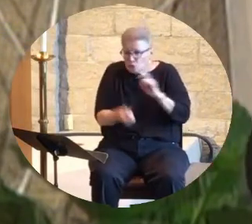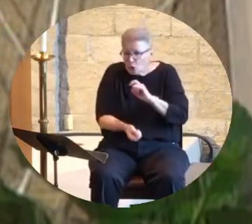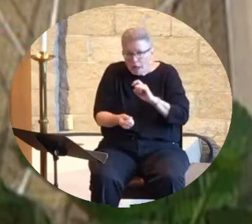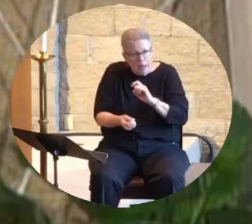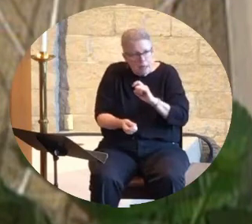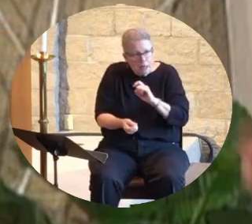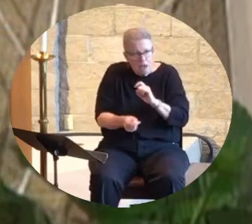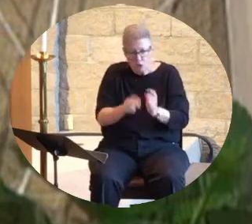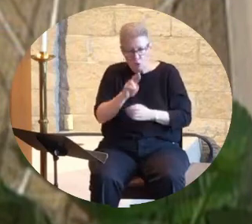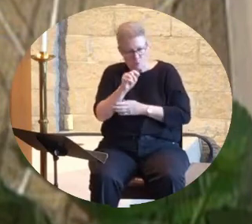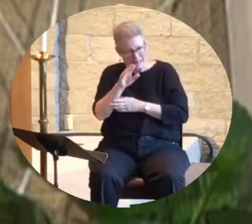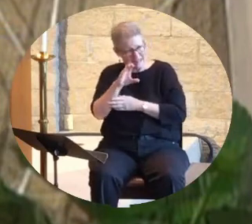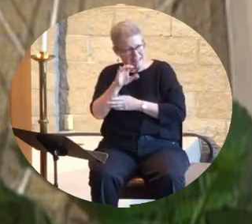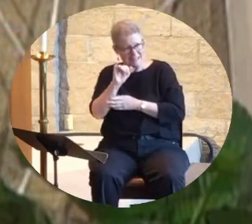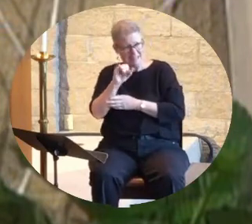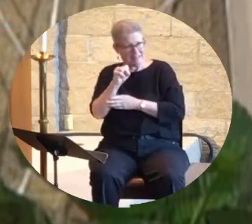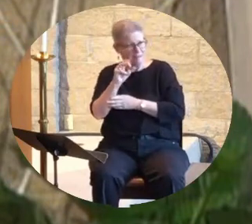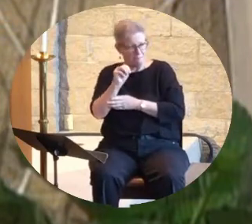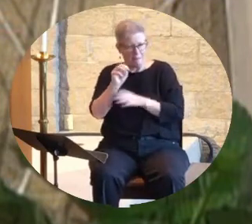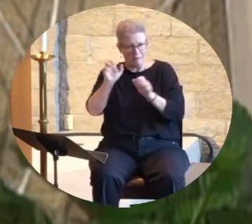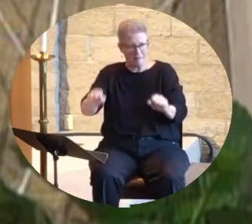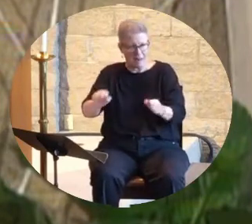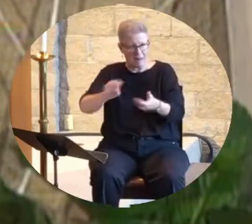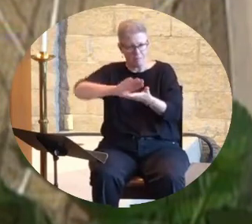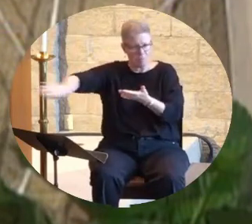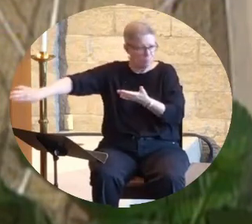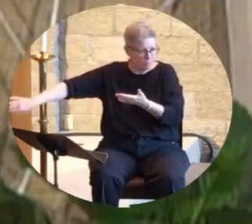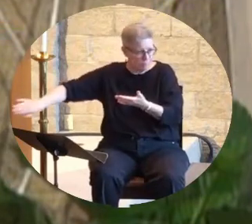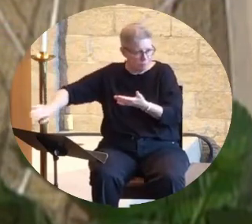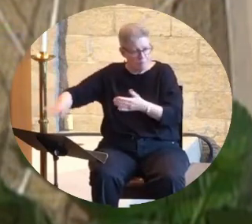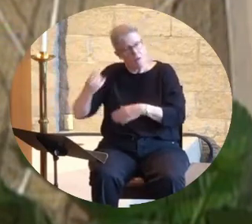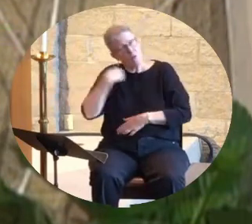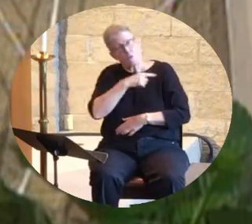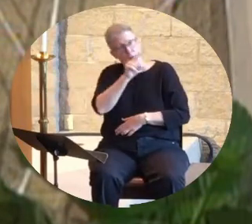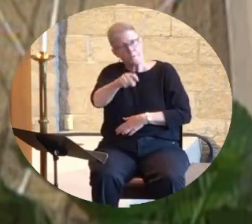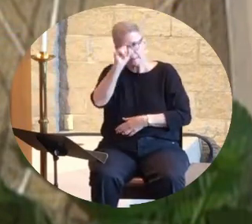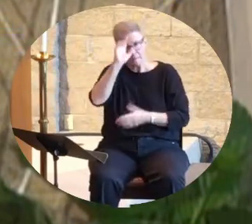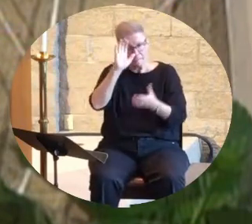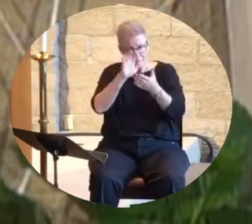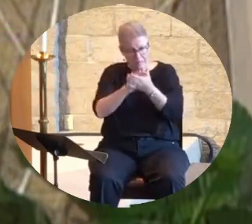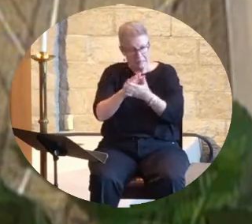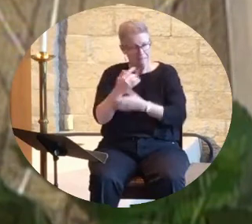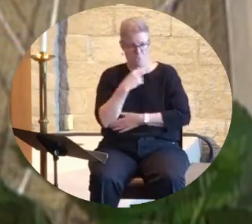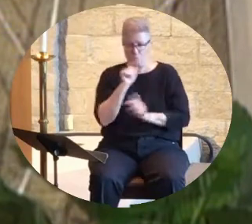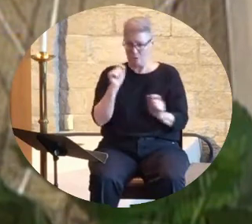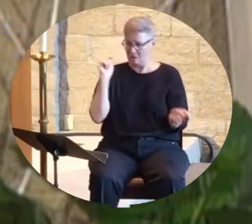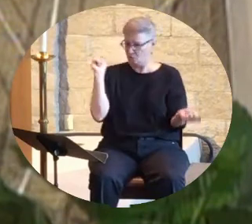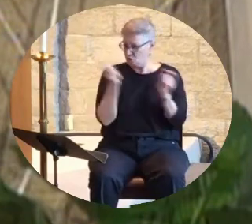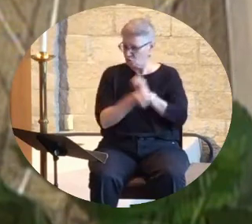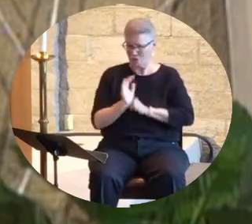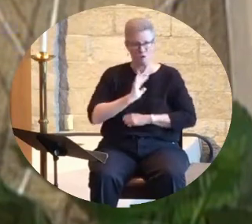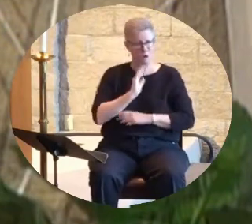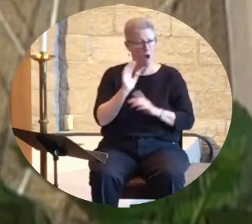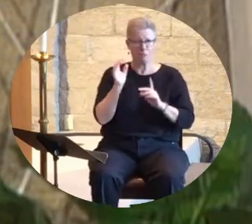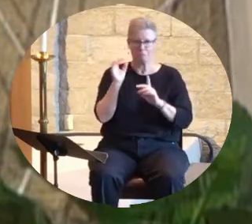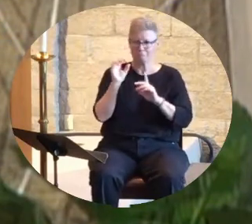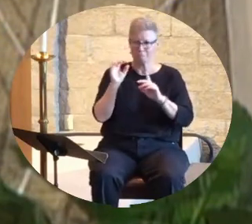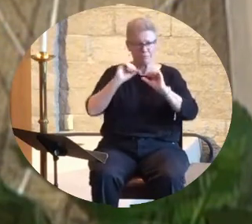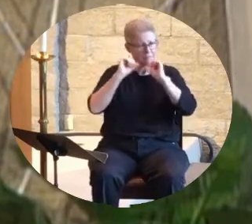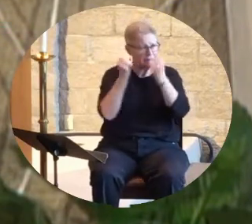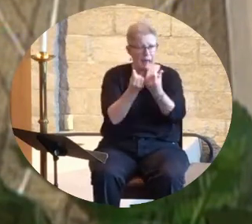from this day forward. Believe in the possibility that we can transform our societies to be anti-racist from this